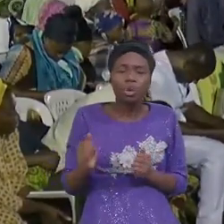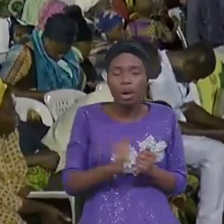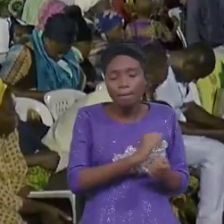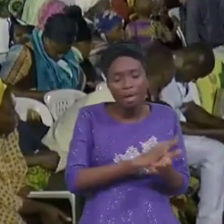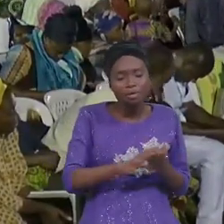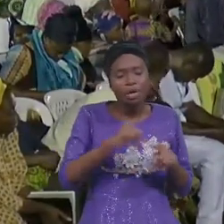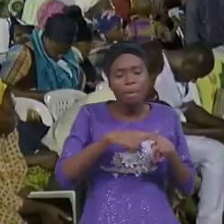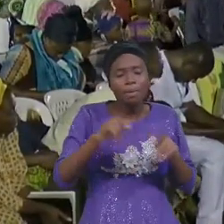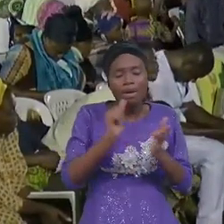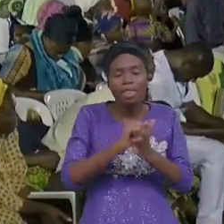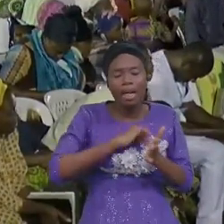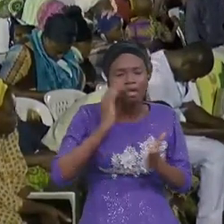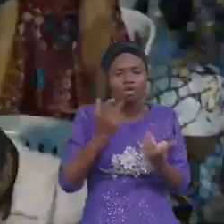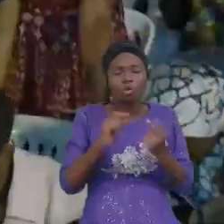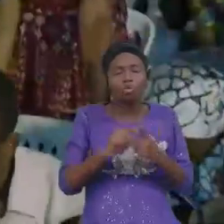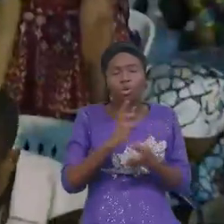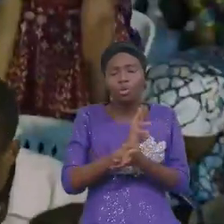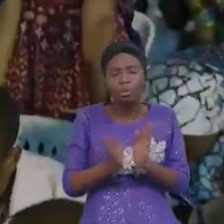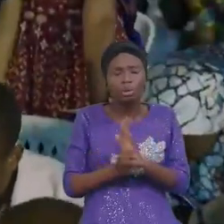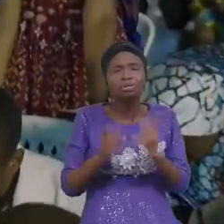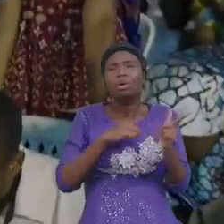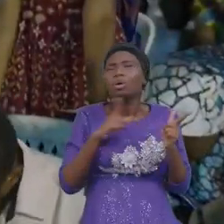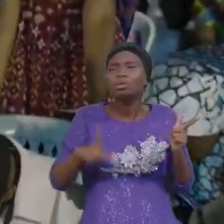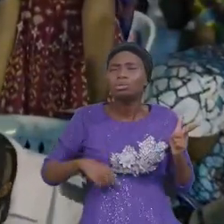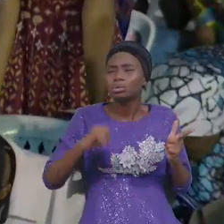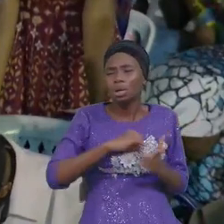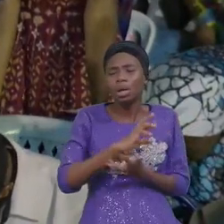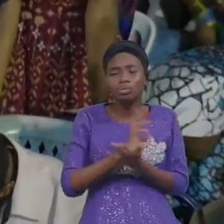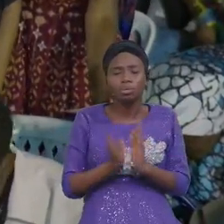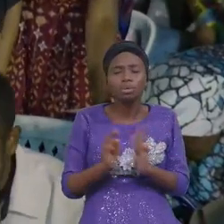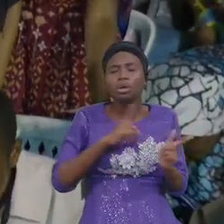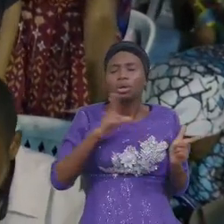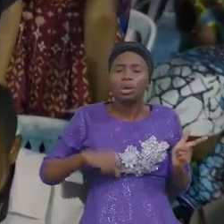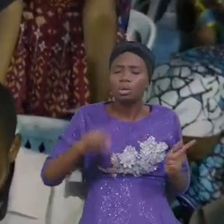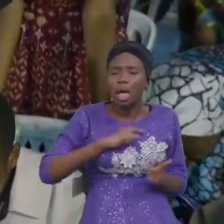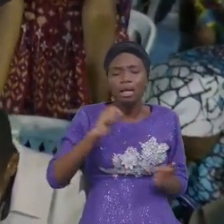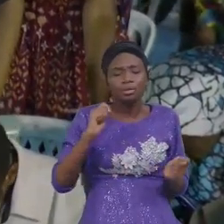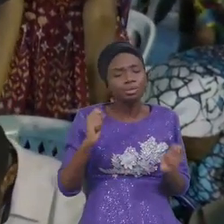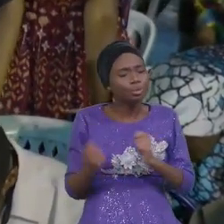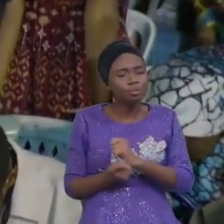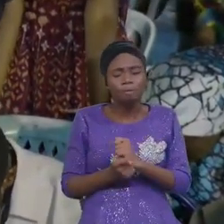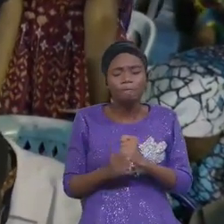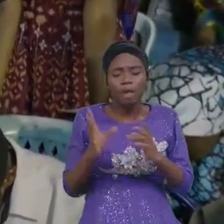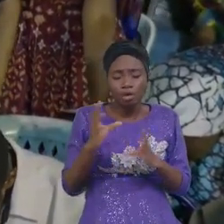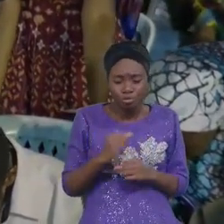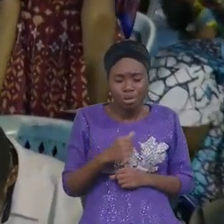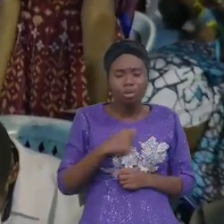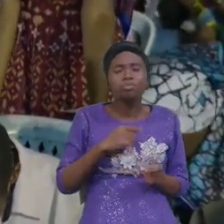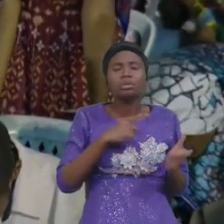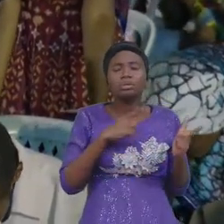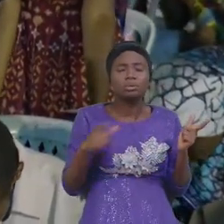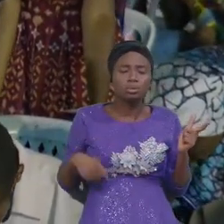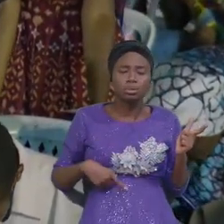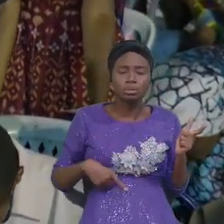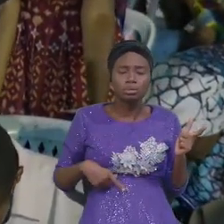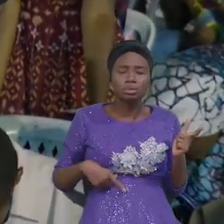to repentance. Lord, I repent. Lord, I turn. Receive me, Lord. You will